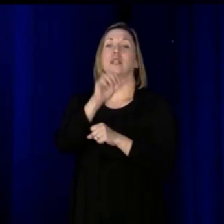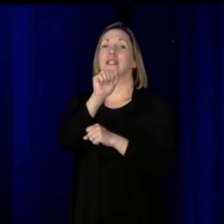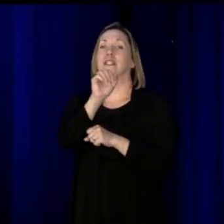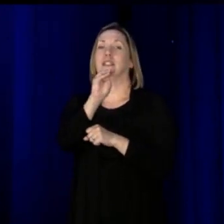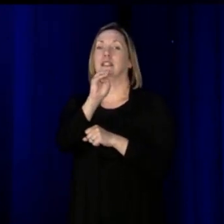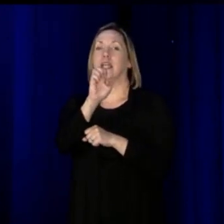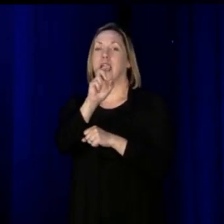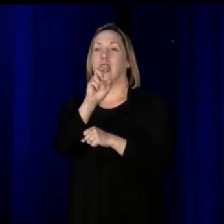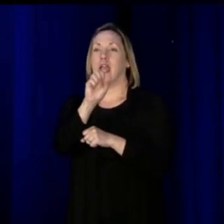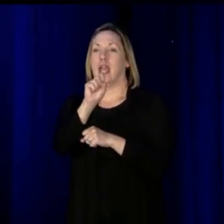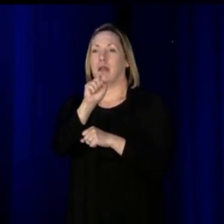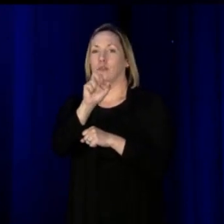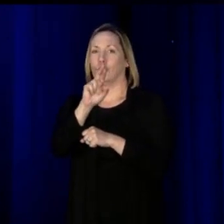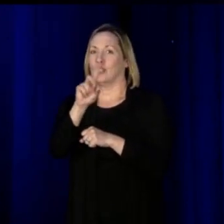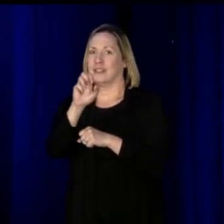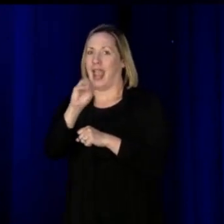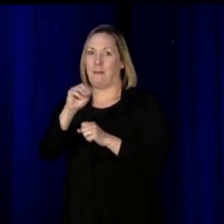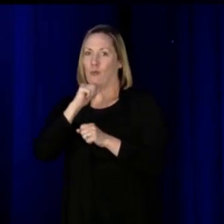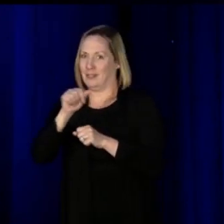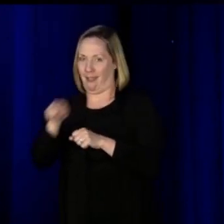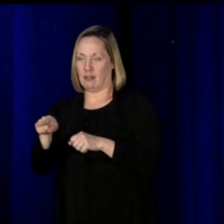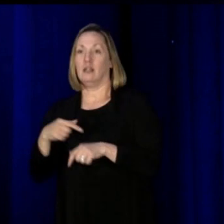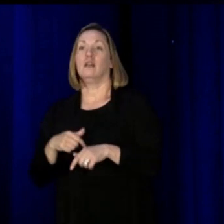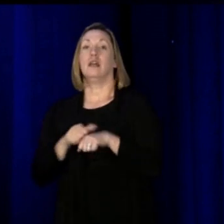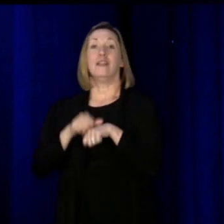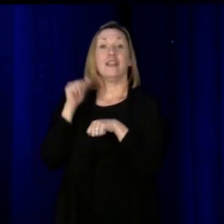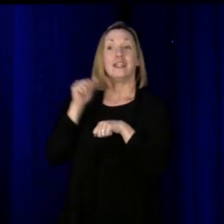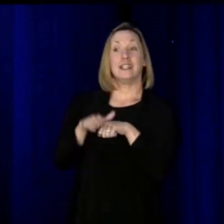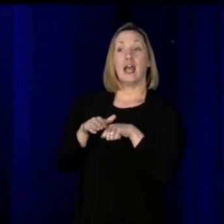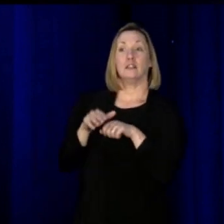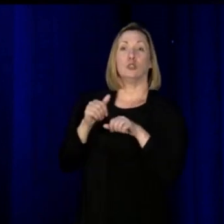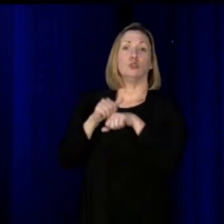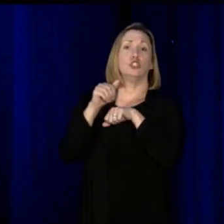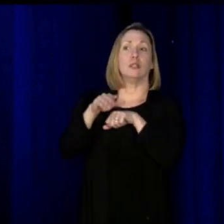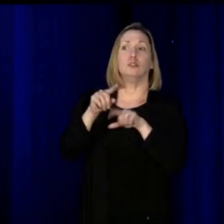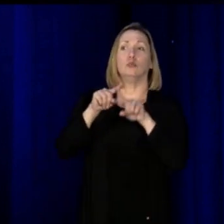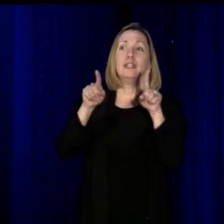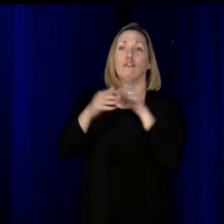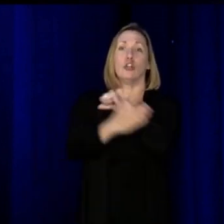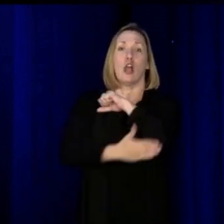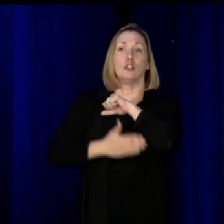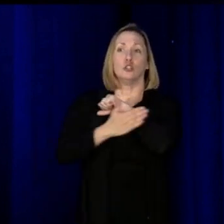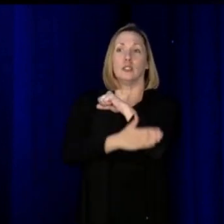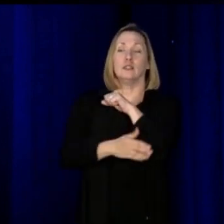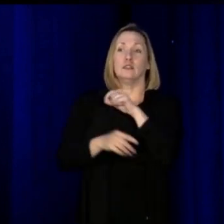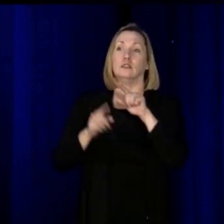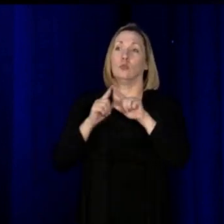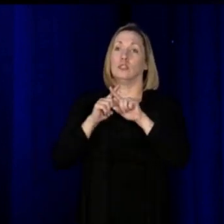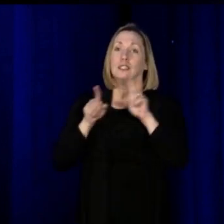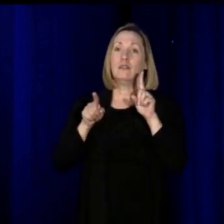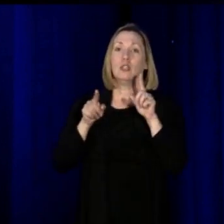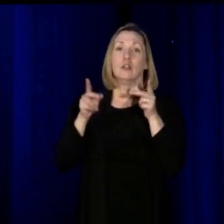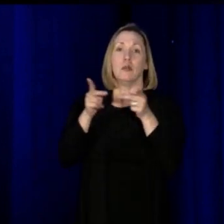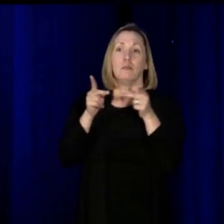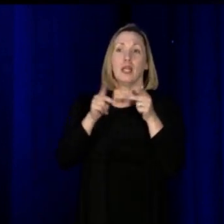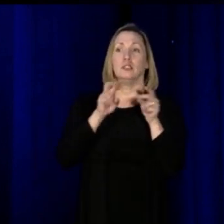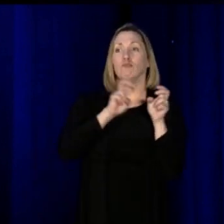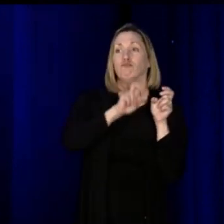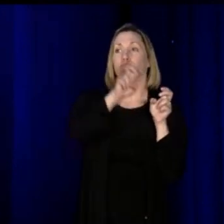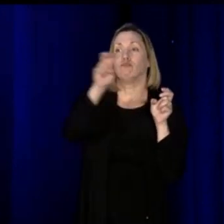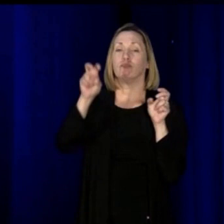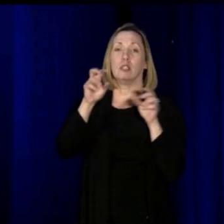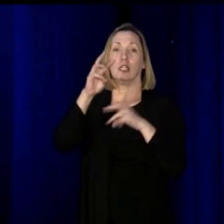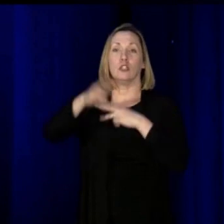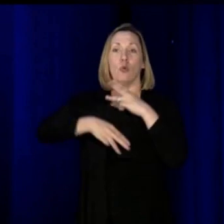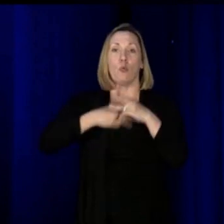is. Heineken sends the receipt to different countries or different places in the world.